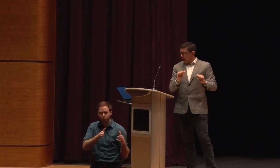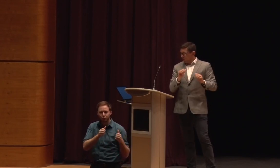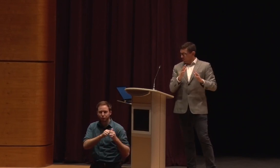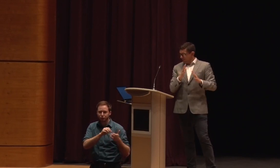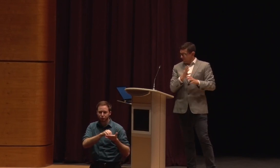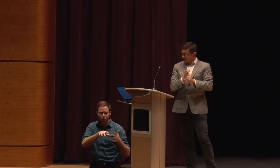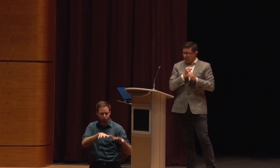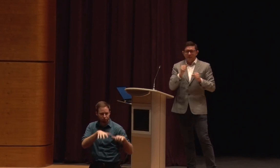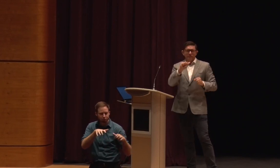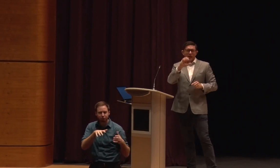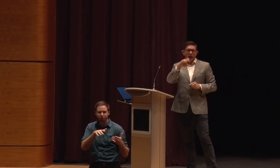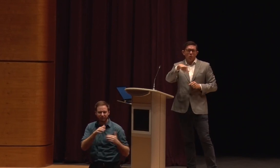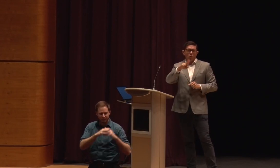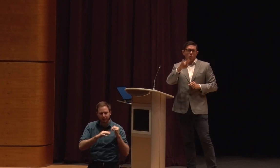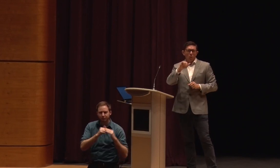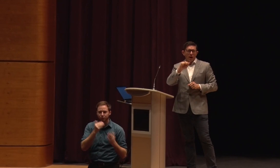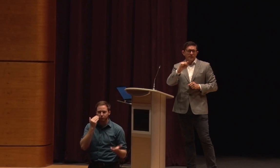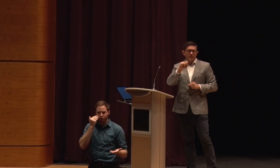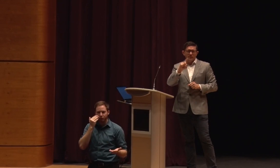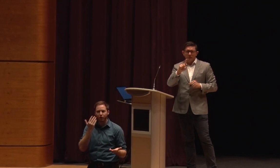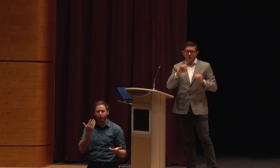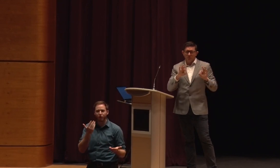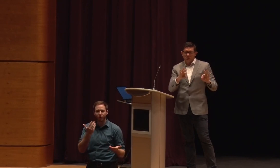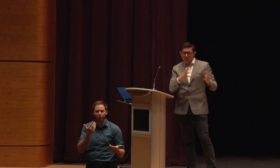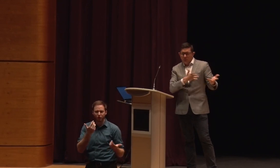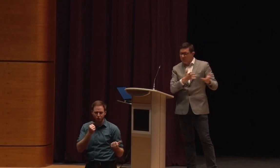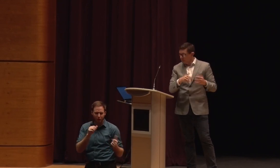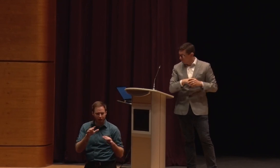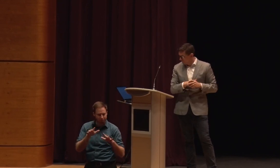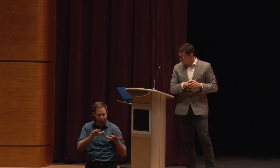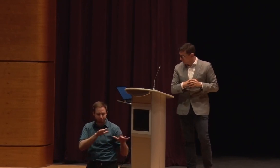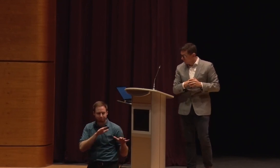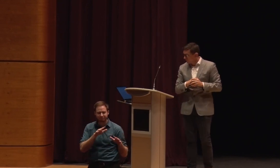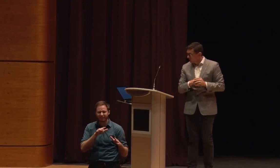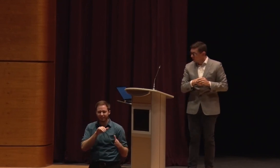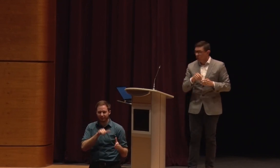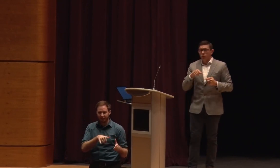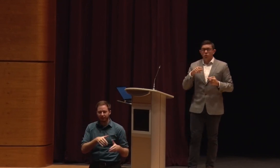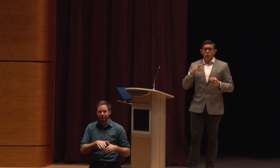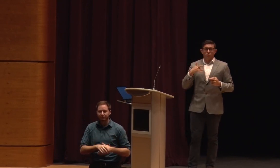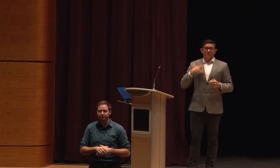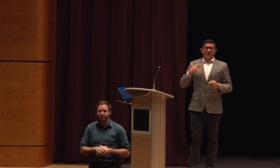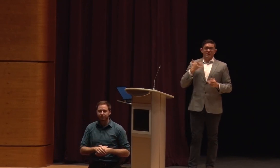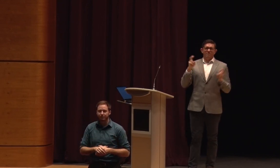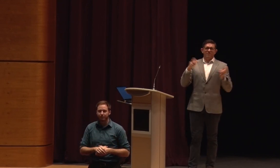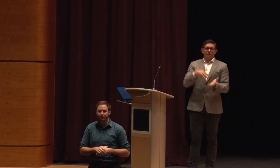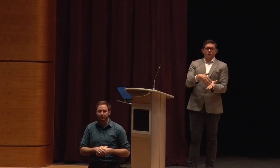interpreter and try to get acquainted, you know, with each other.